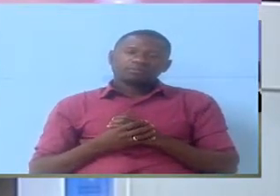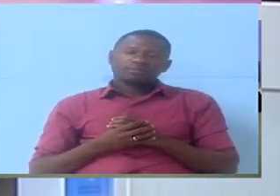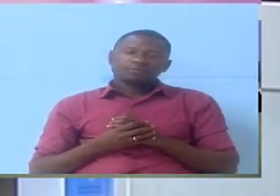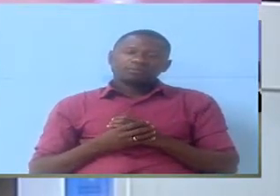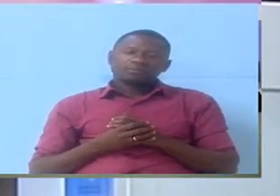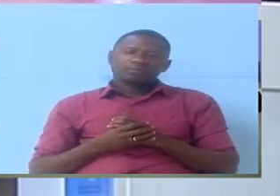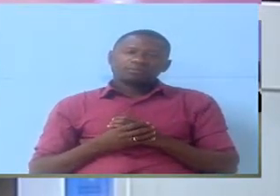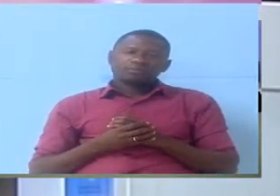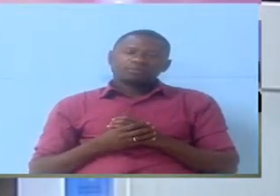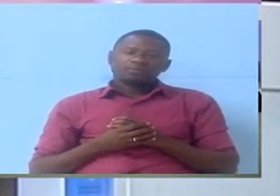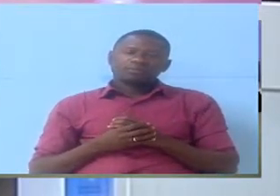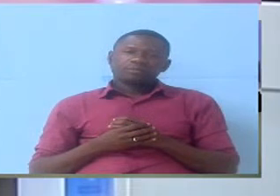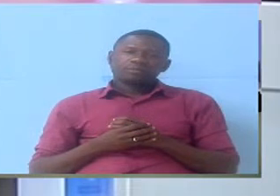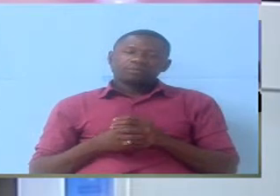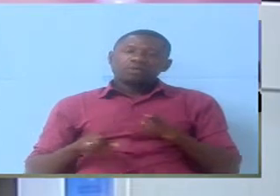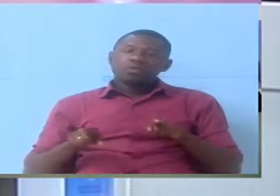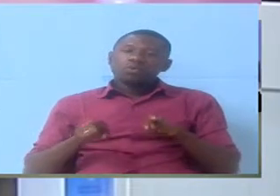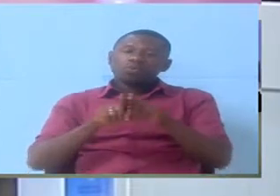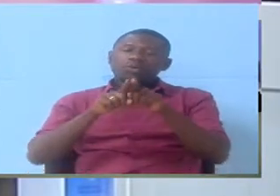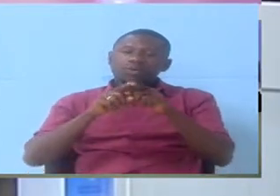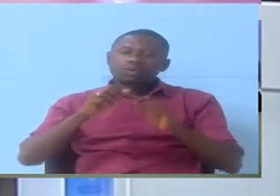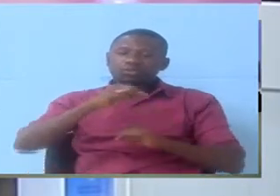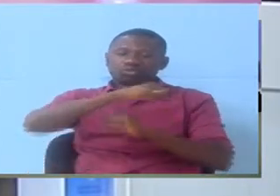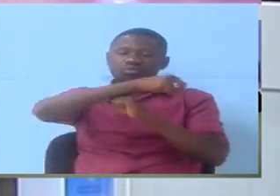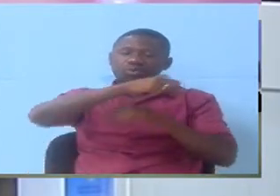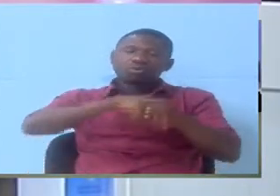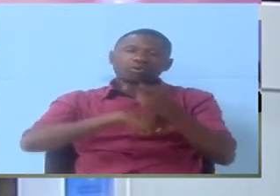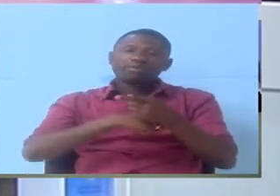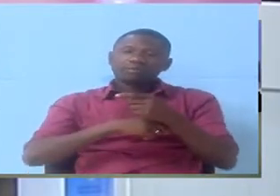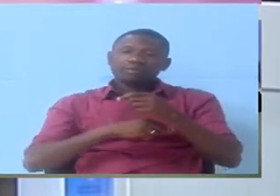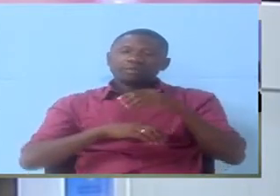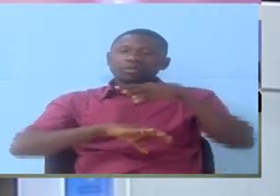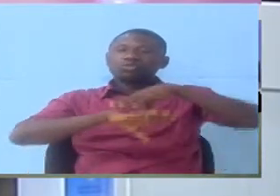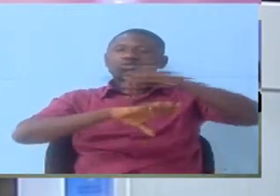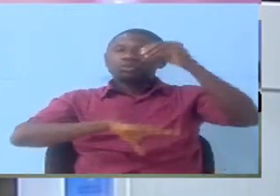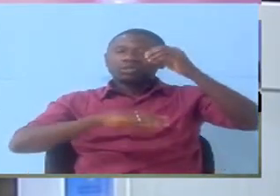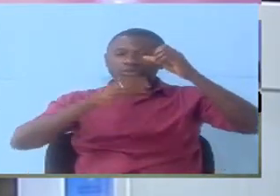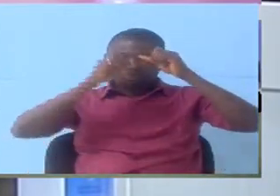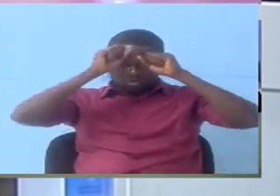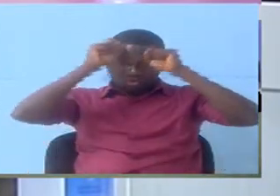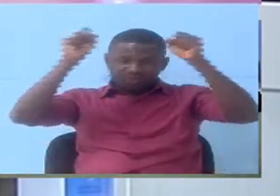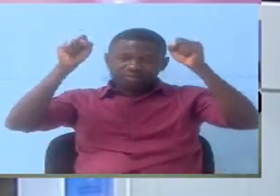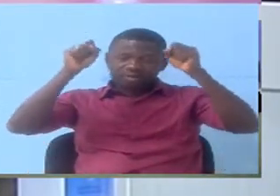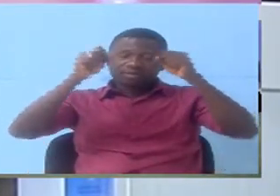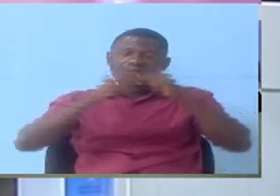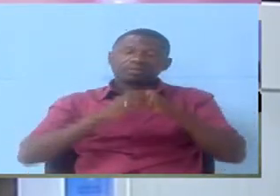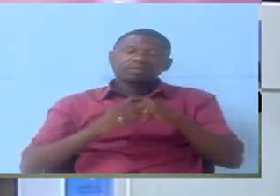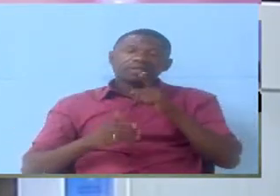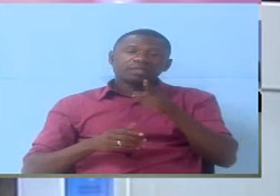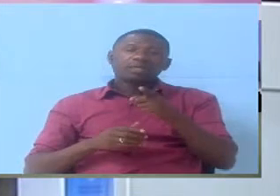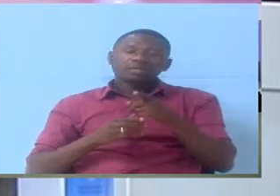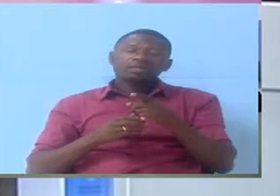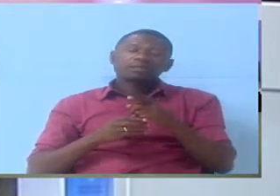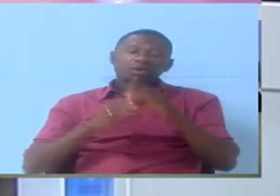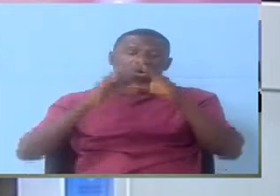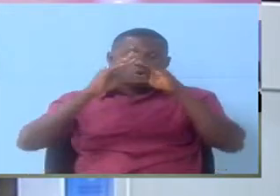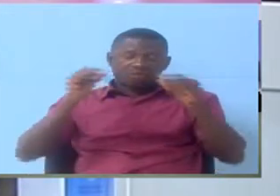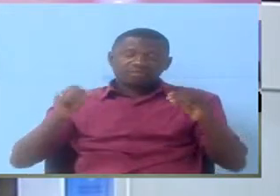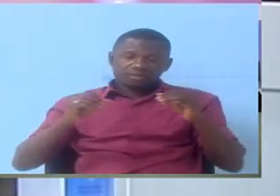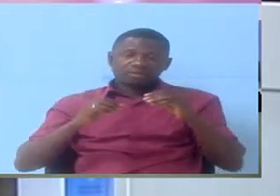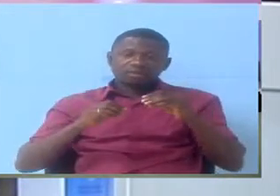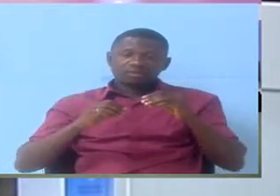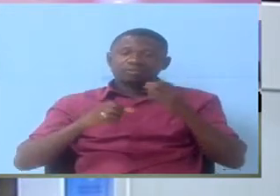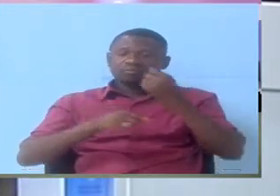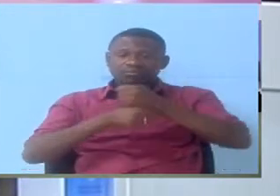londi Gambia police. With the support of the Swedish government. And what mako irofanan Sweden mansa kundale bulobakoto. So that office was created. Yo office